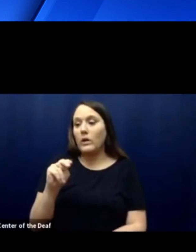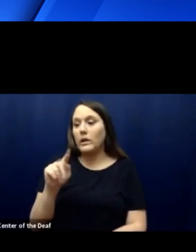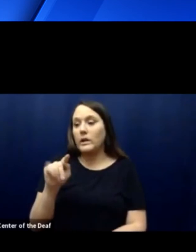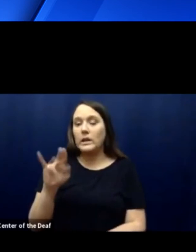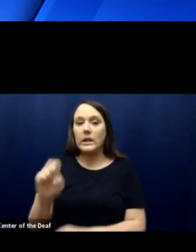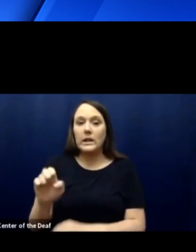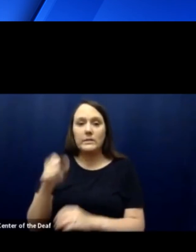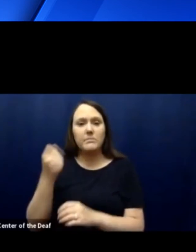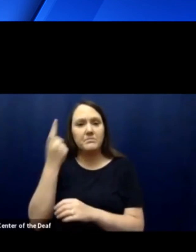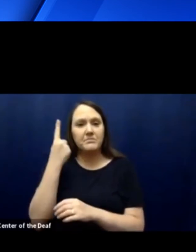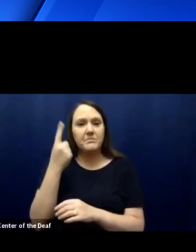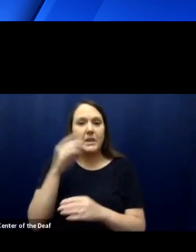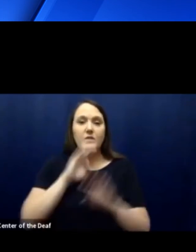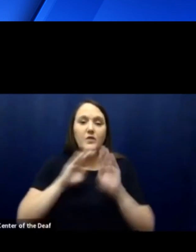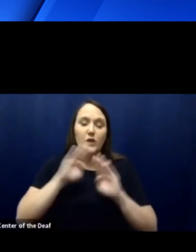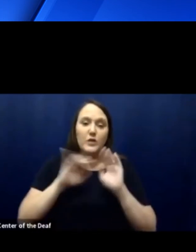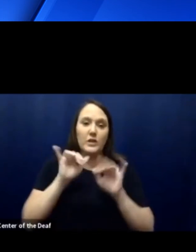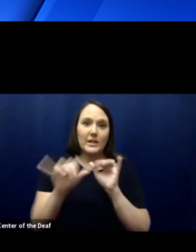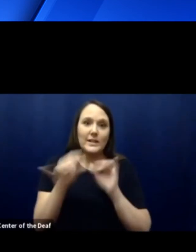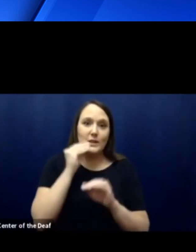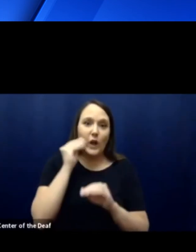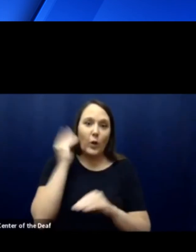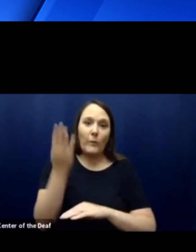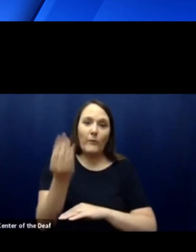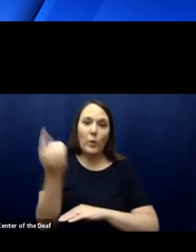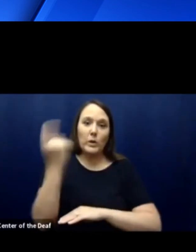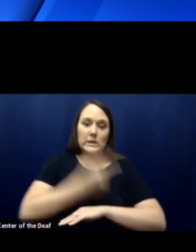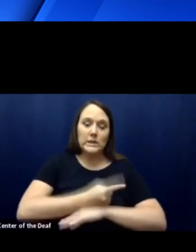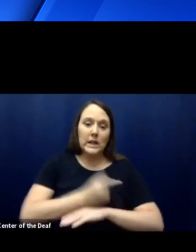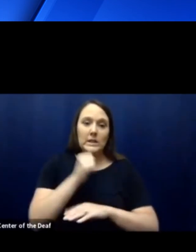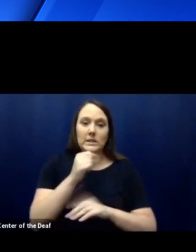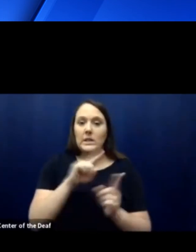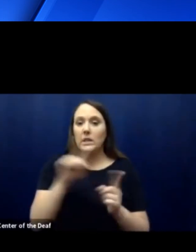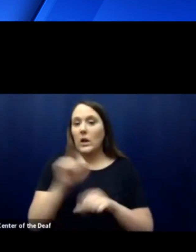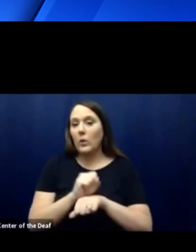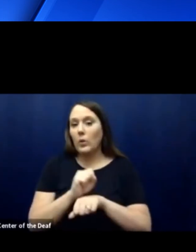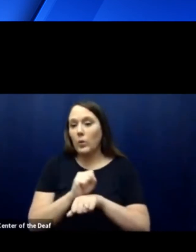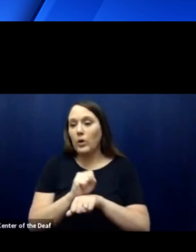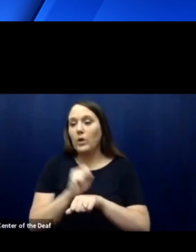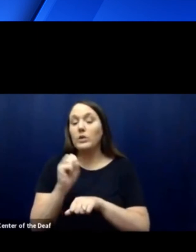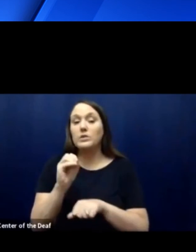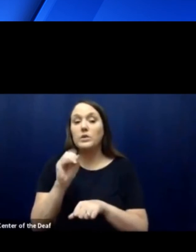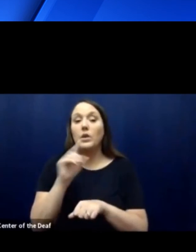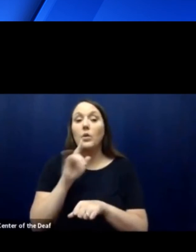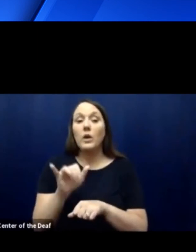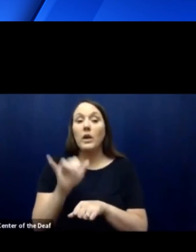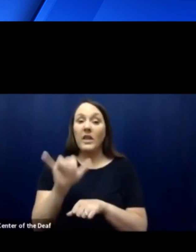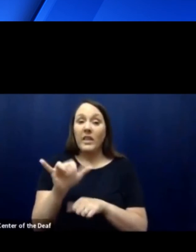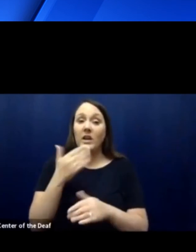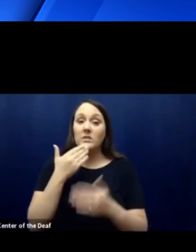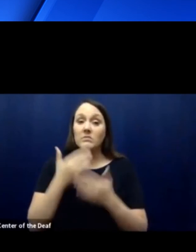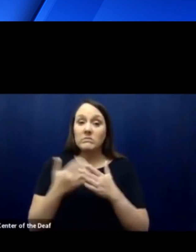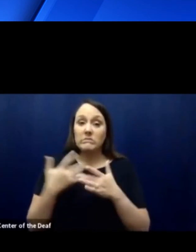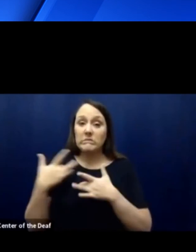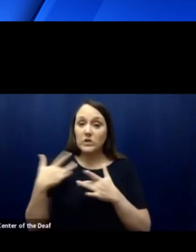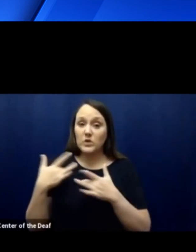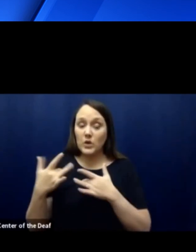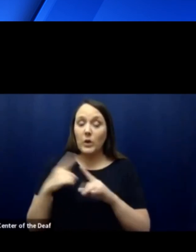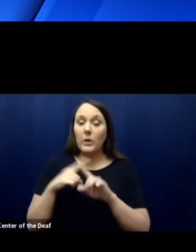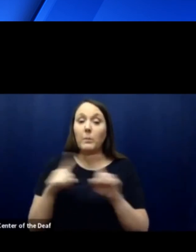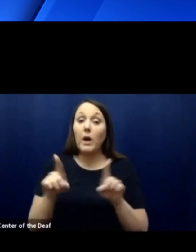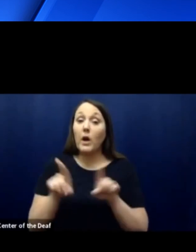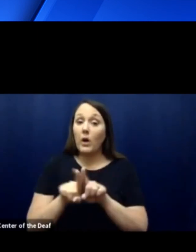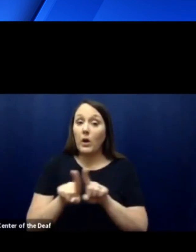understandable. It's frustrating to have to stay home for 14 days and not go to work. So those are real concerns. But